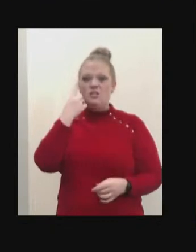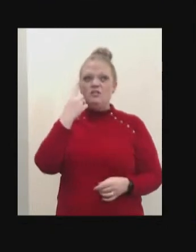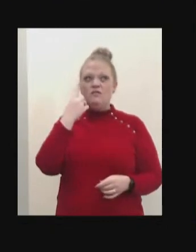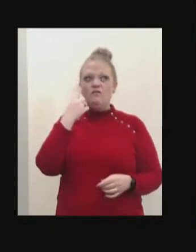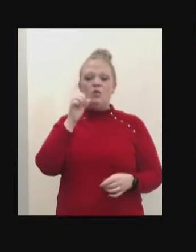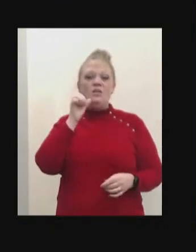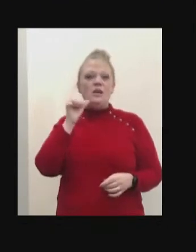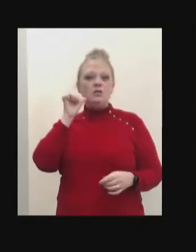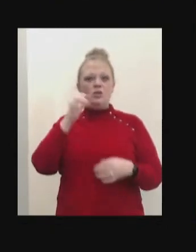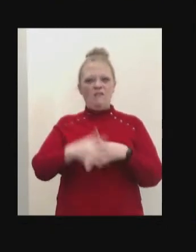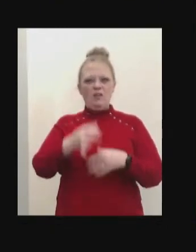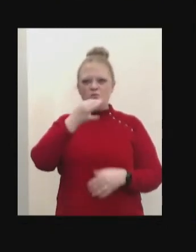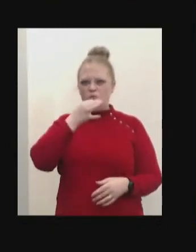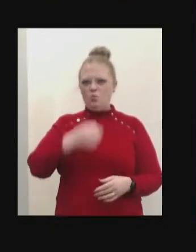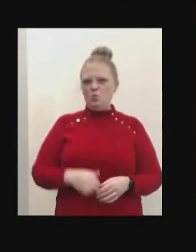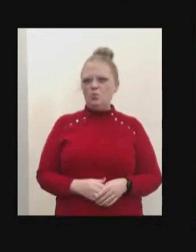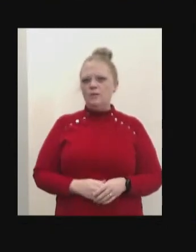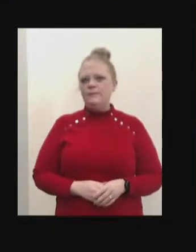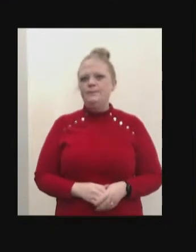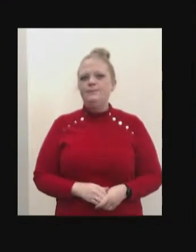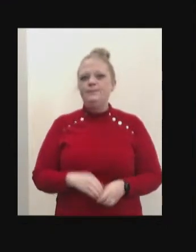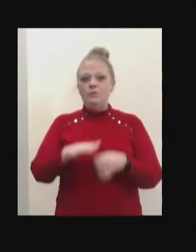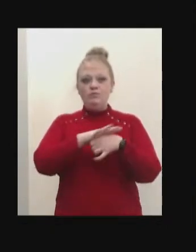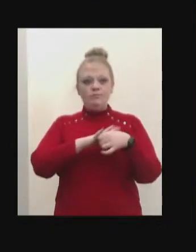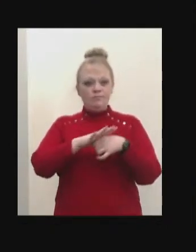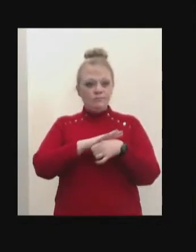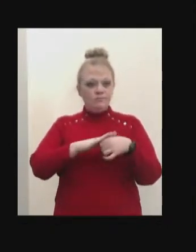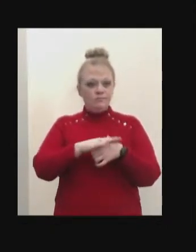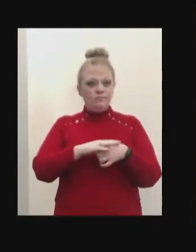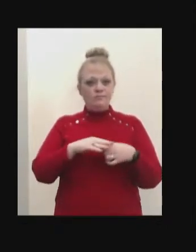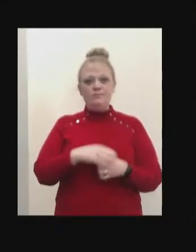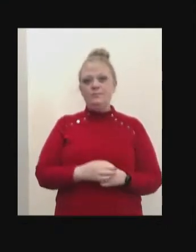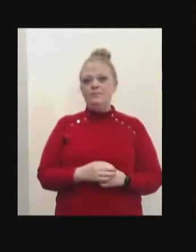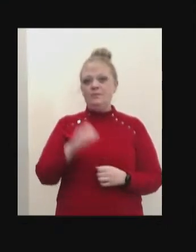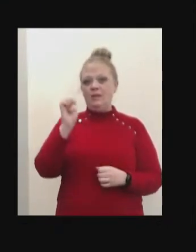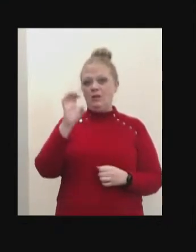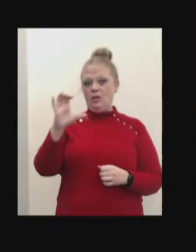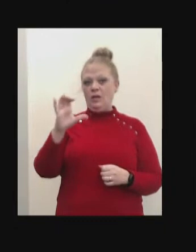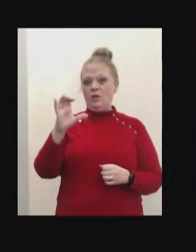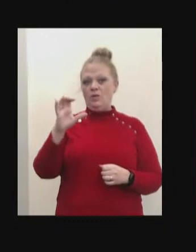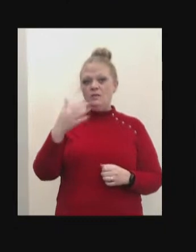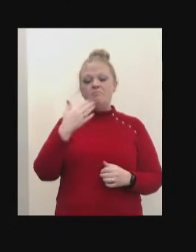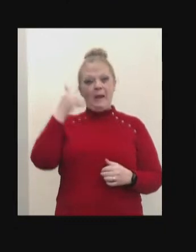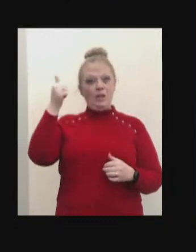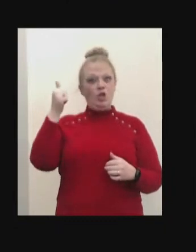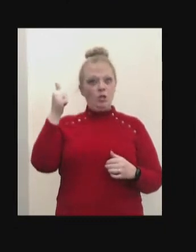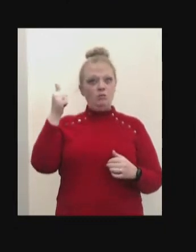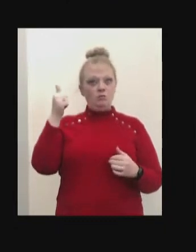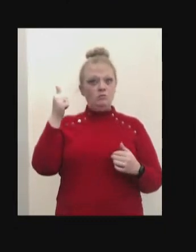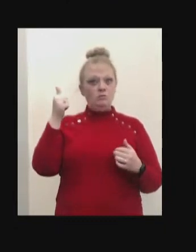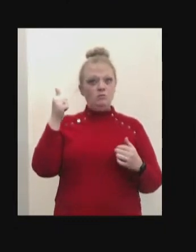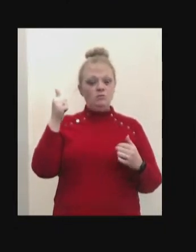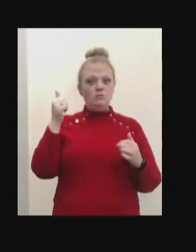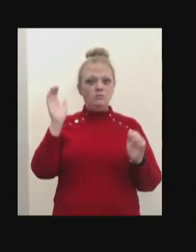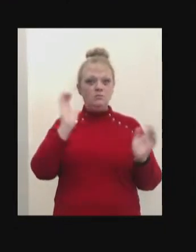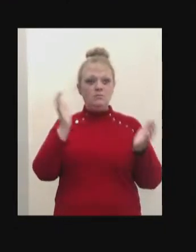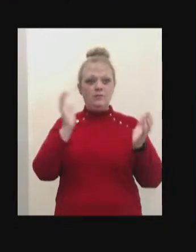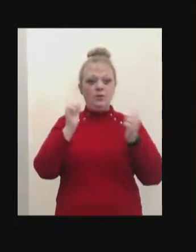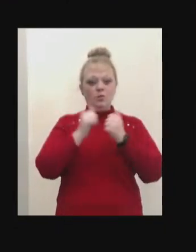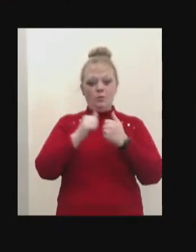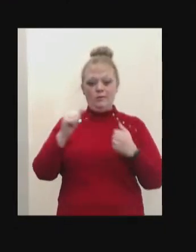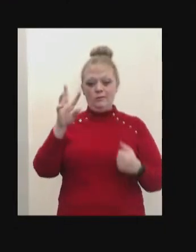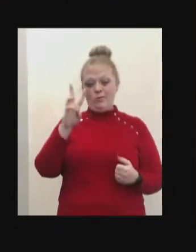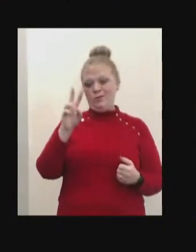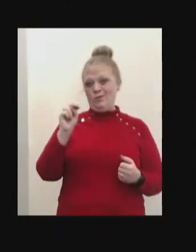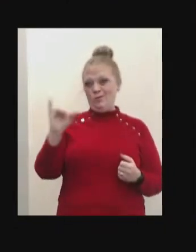soon. Regional cases. Erie County is doing better than the rest of what would be considered our traditional Western New York